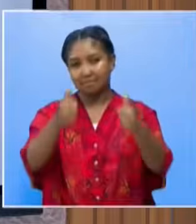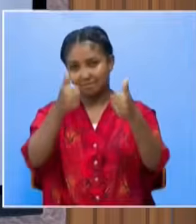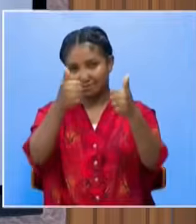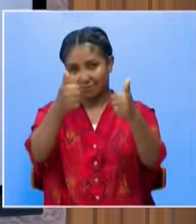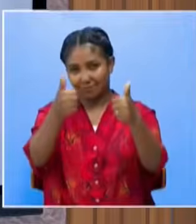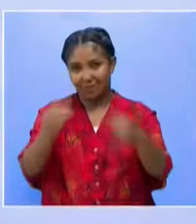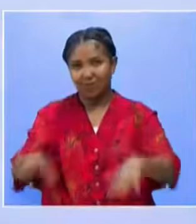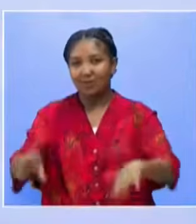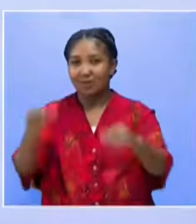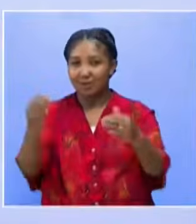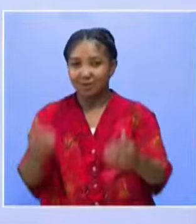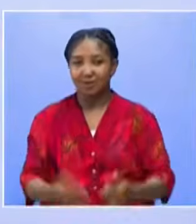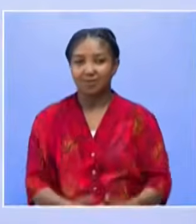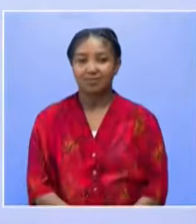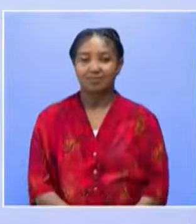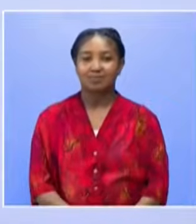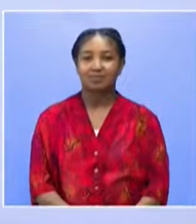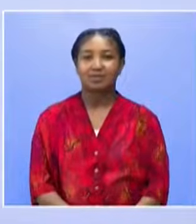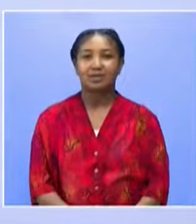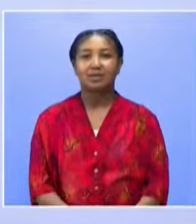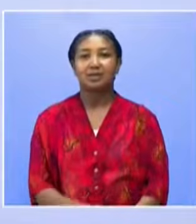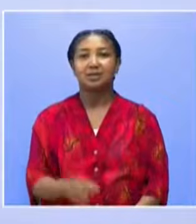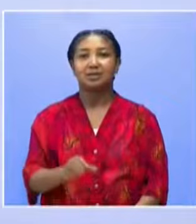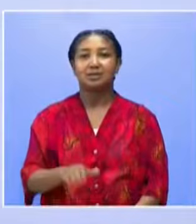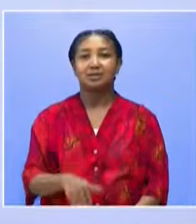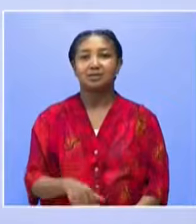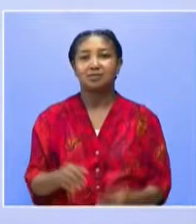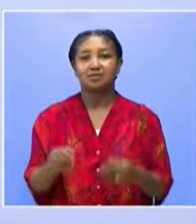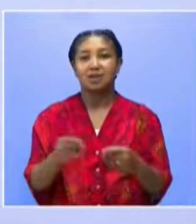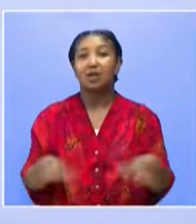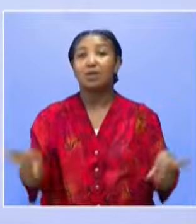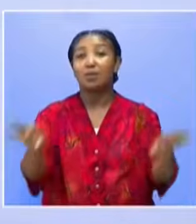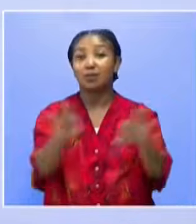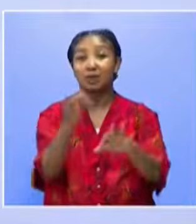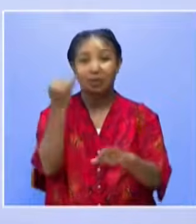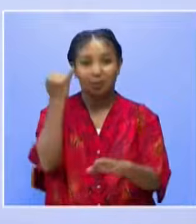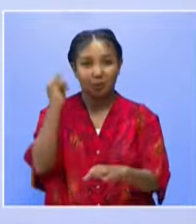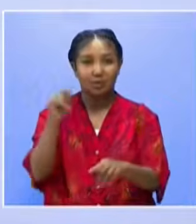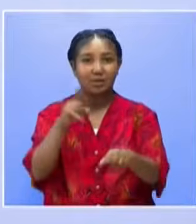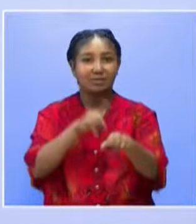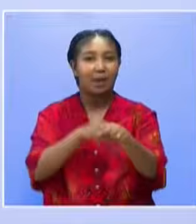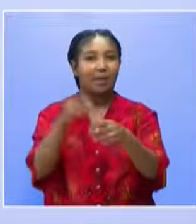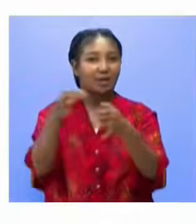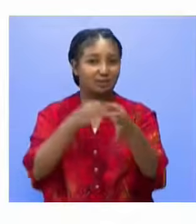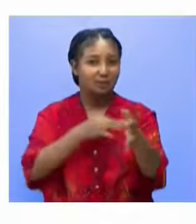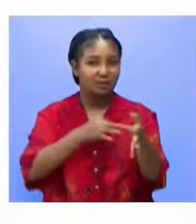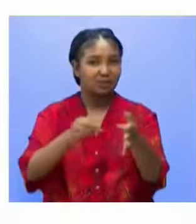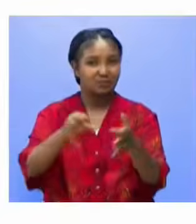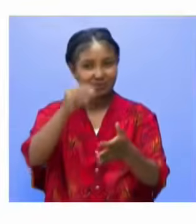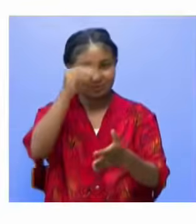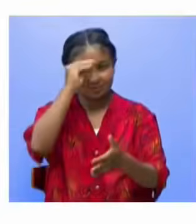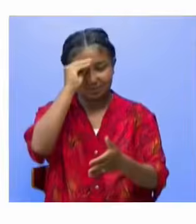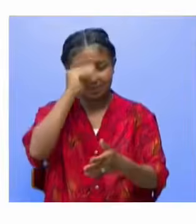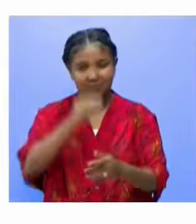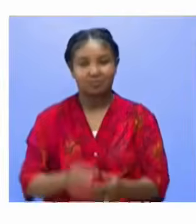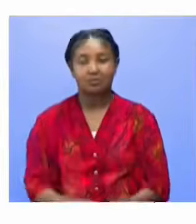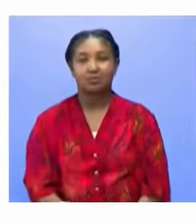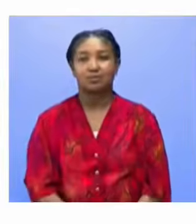on. Let's go to the next point. It's a very important point about time expressions.